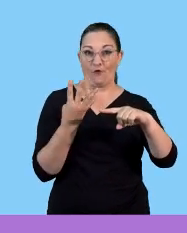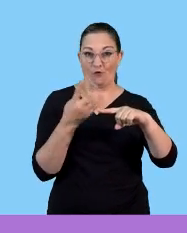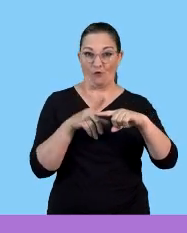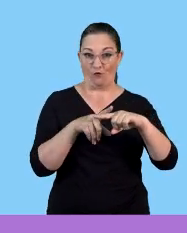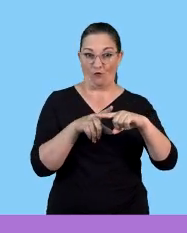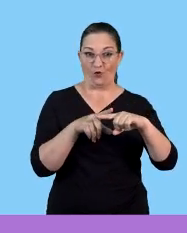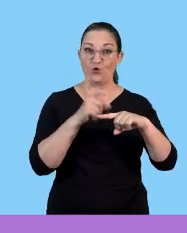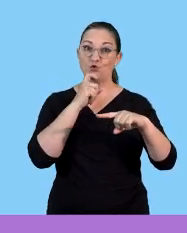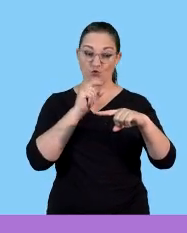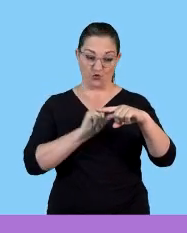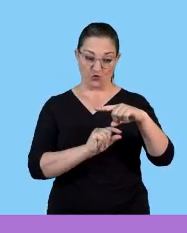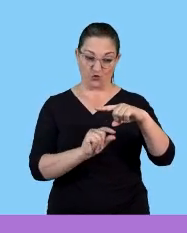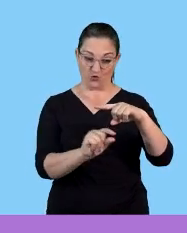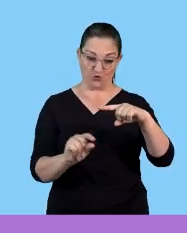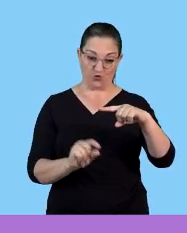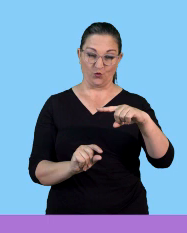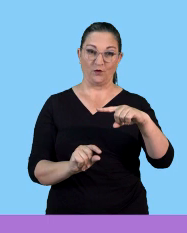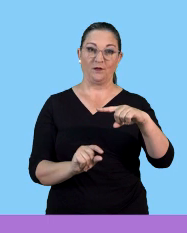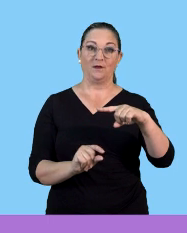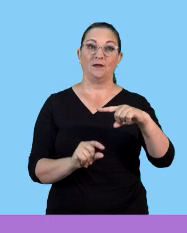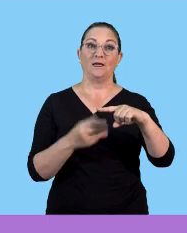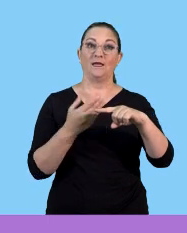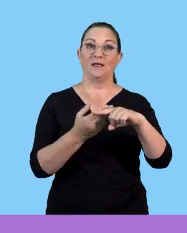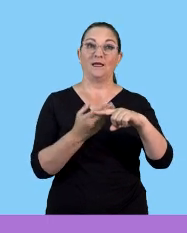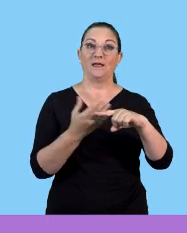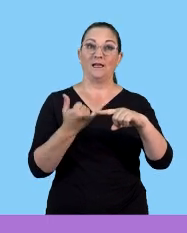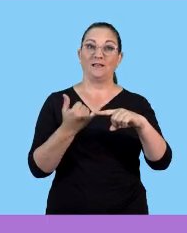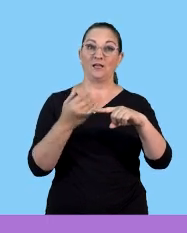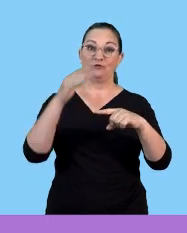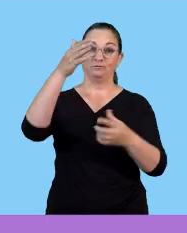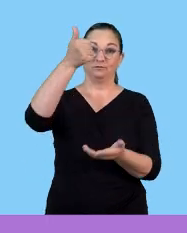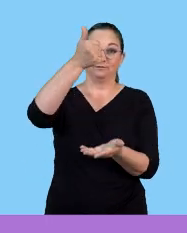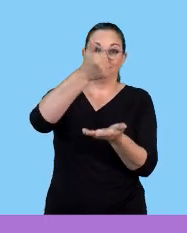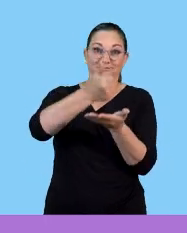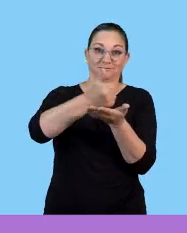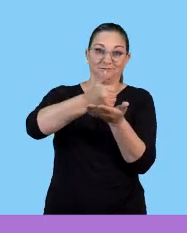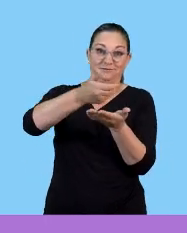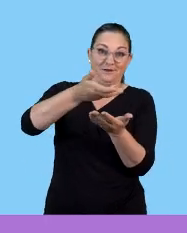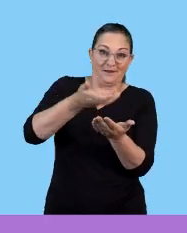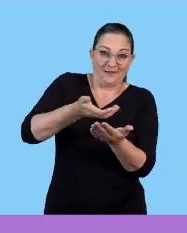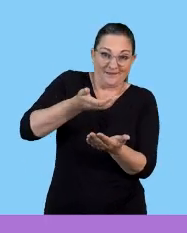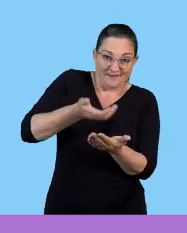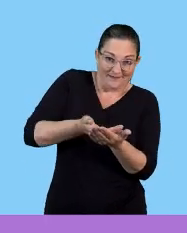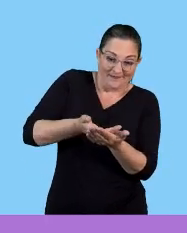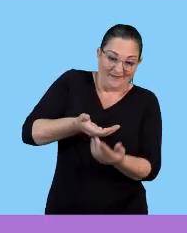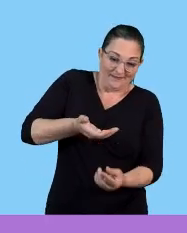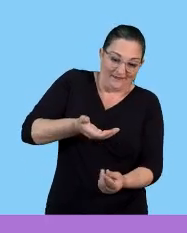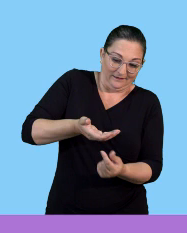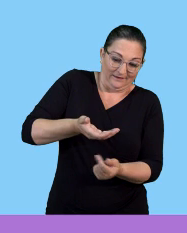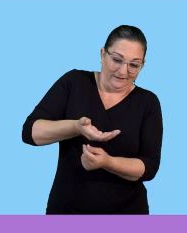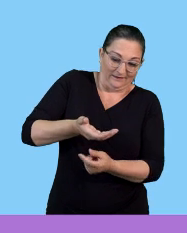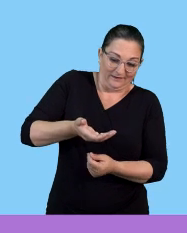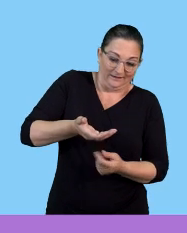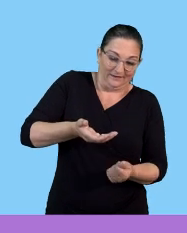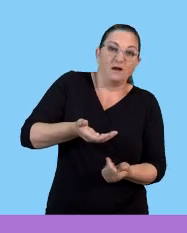three, four of them. Use those four screws to attach the seat. There it is. So this chair